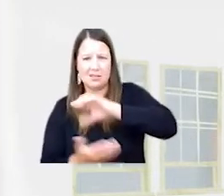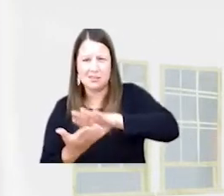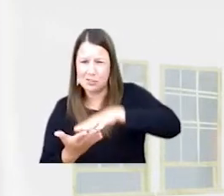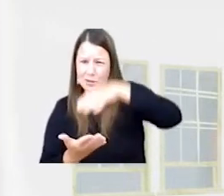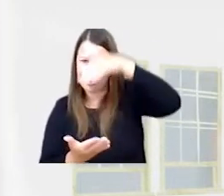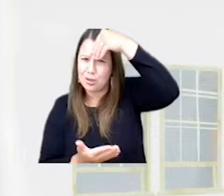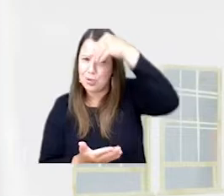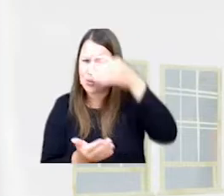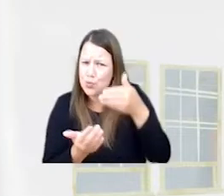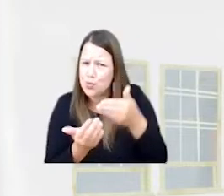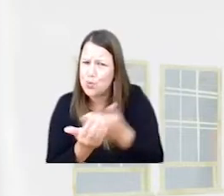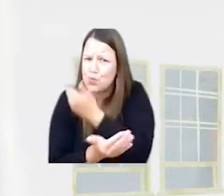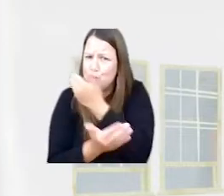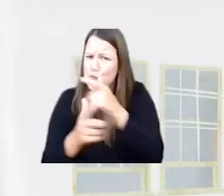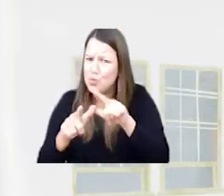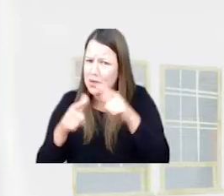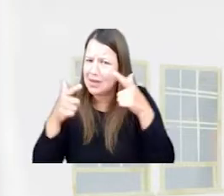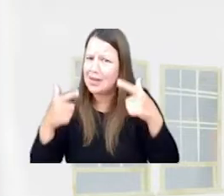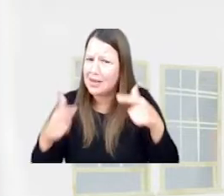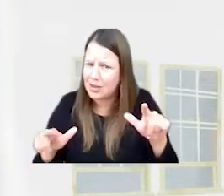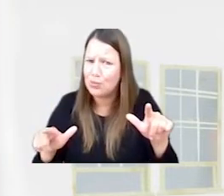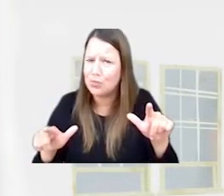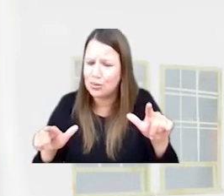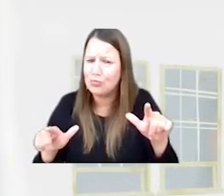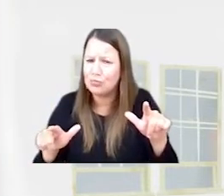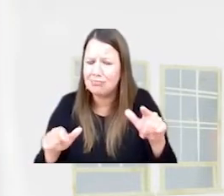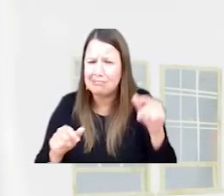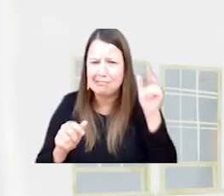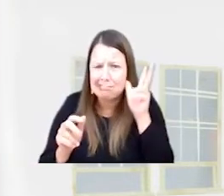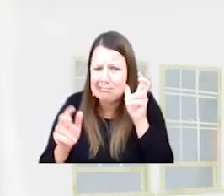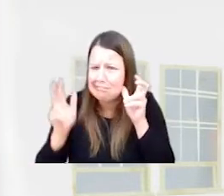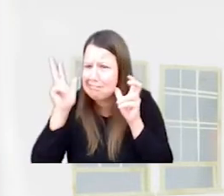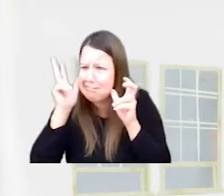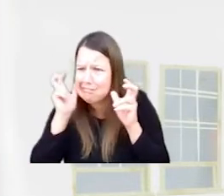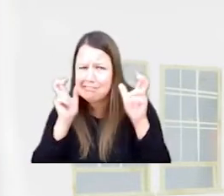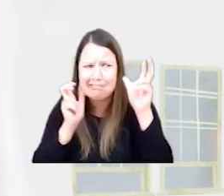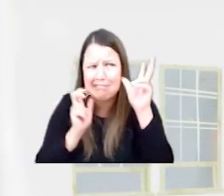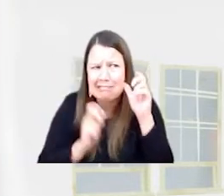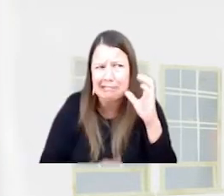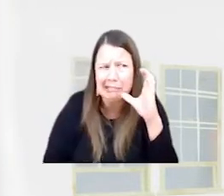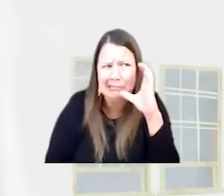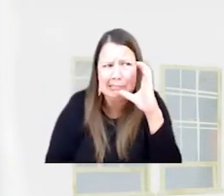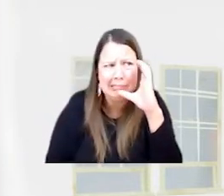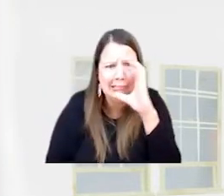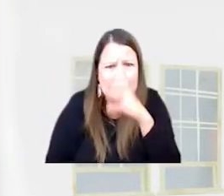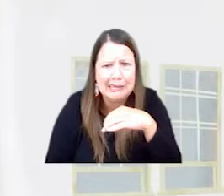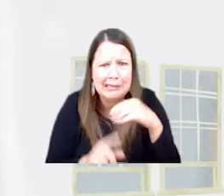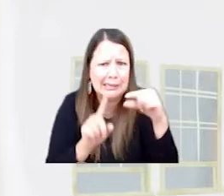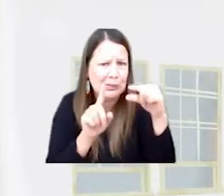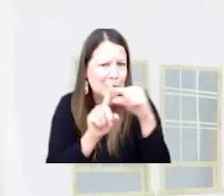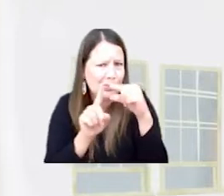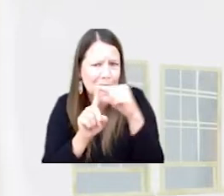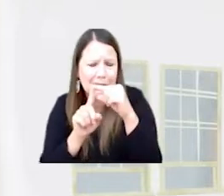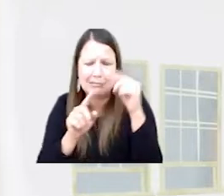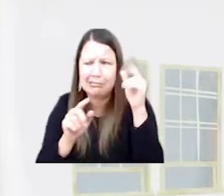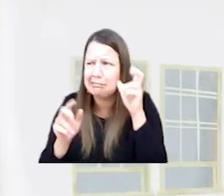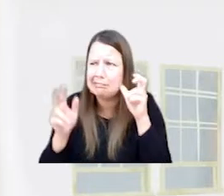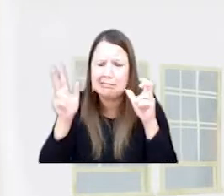All the children used their strange words, and we didn't understand them at all.